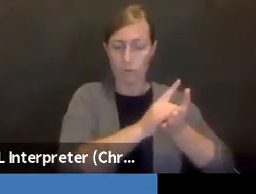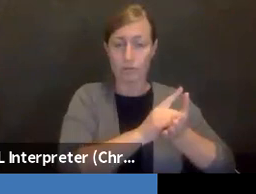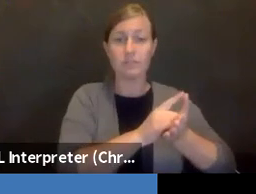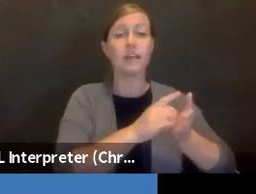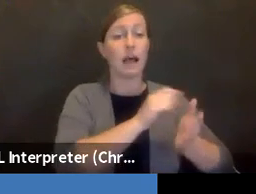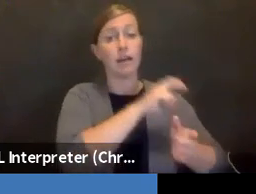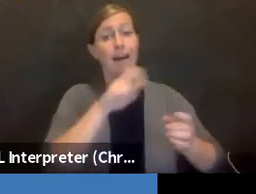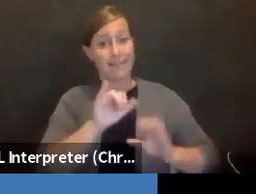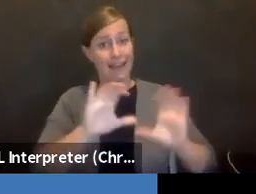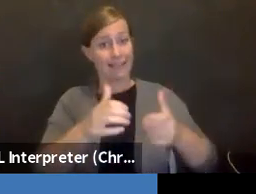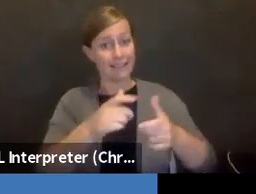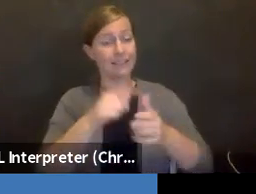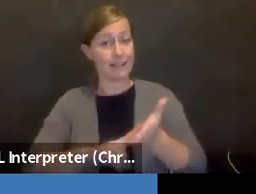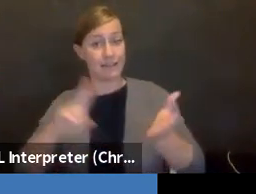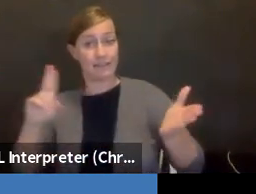that class.